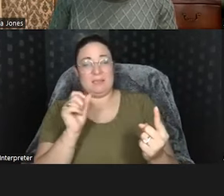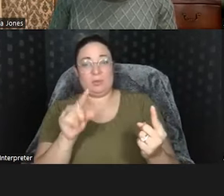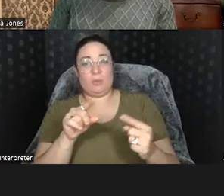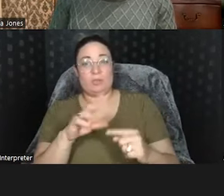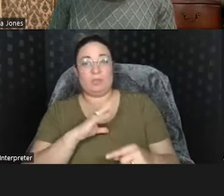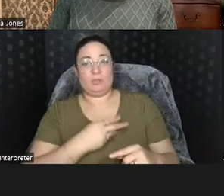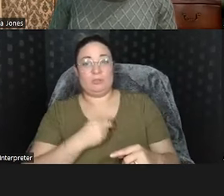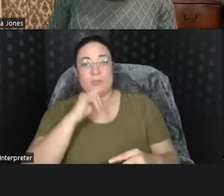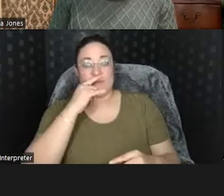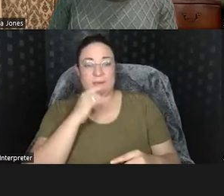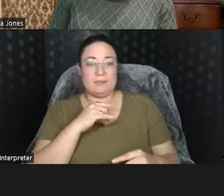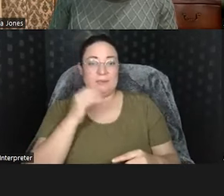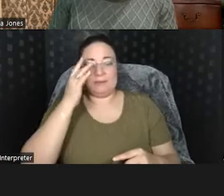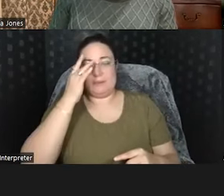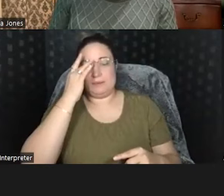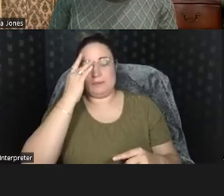trans kids